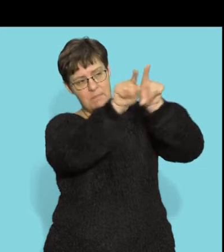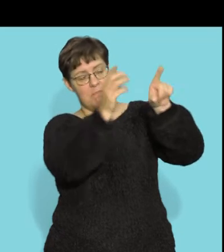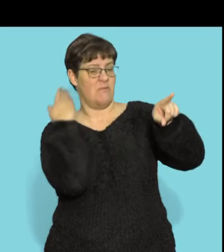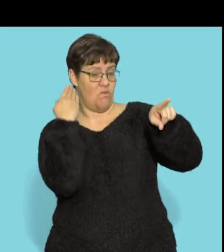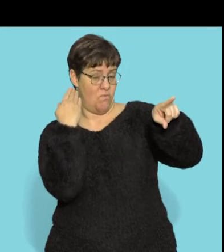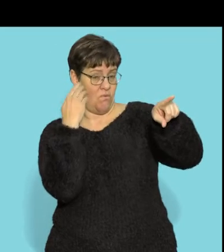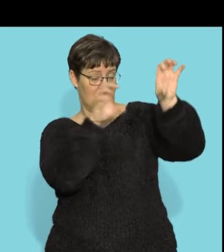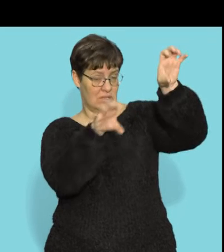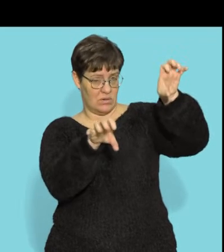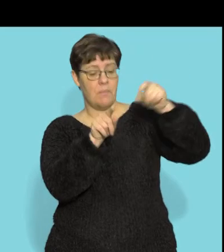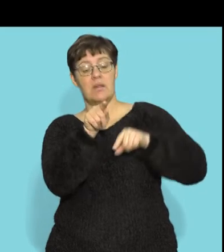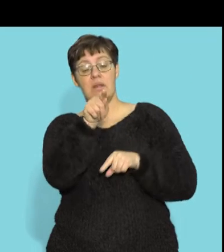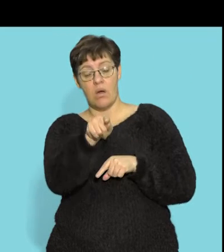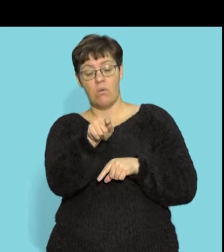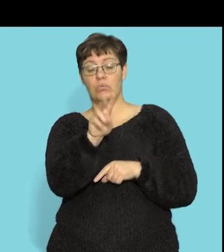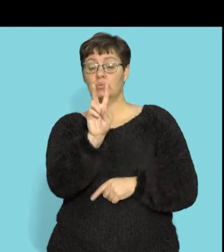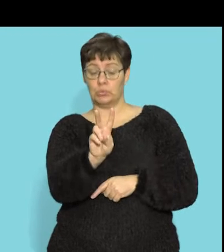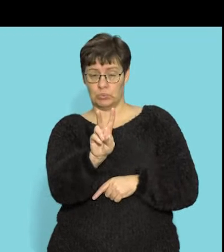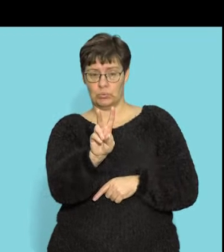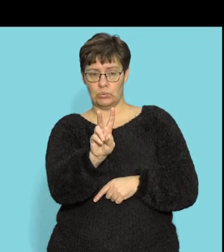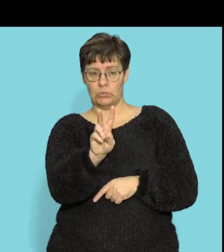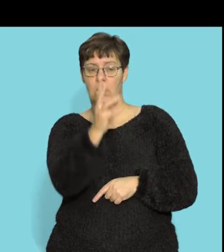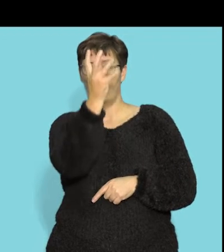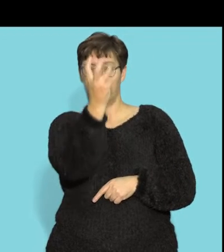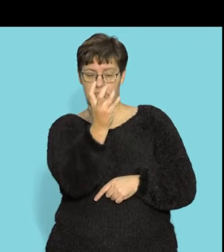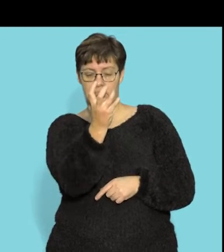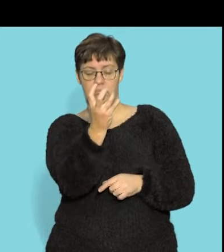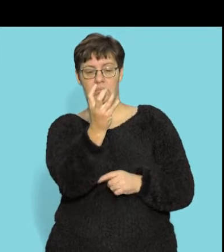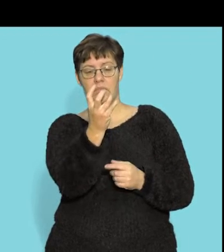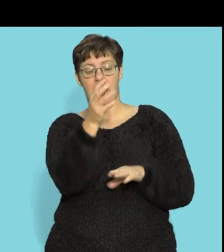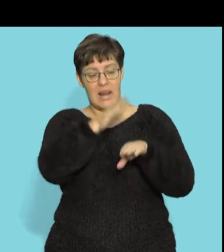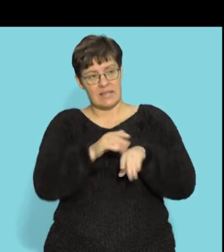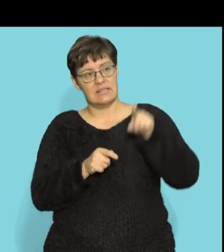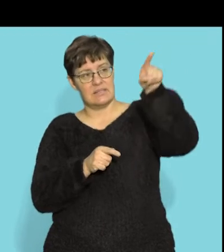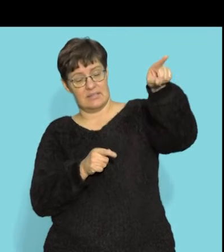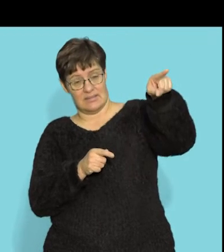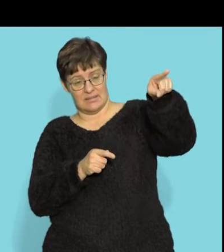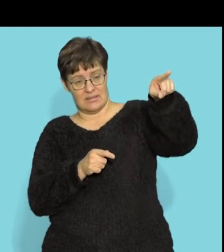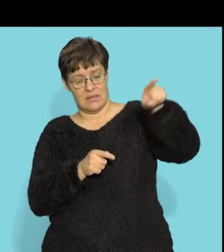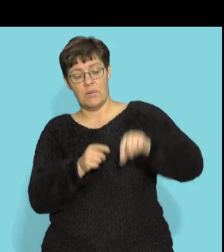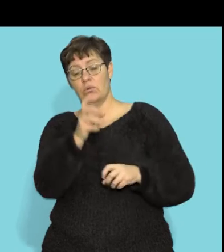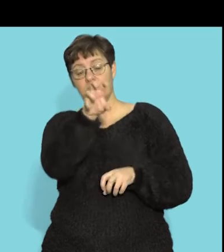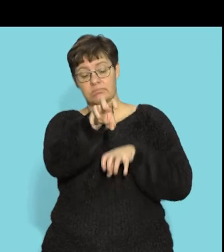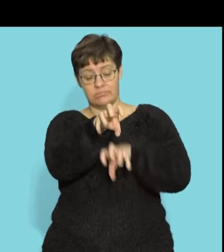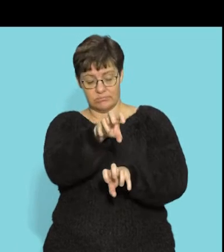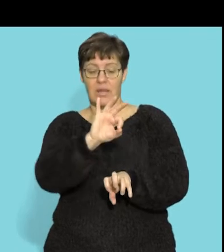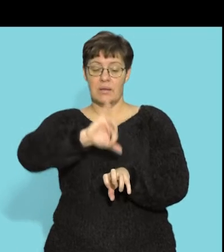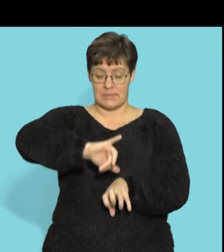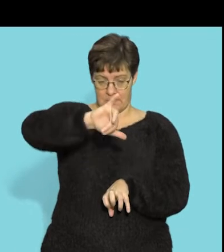okay? But bulb 2 is less brighter than bulb 1. However, the brightness of bulb 2